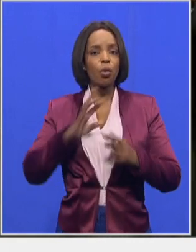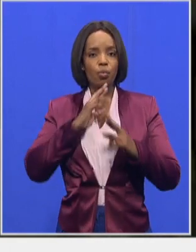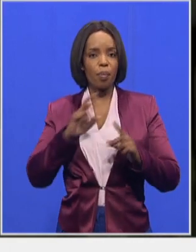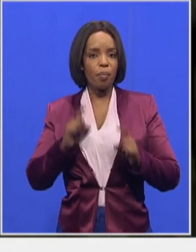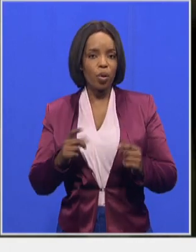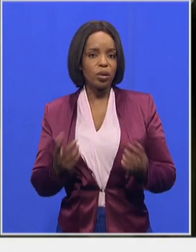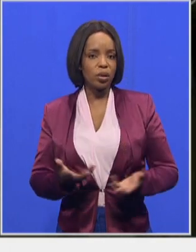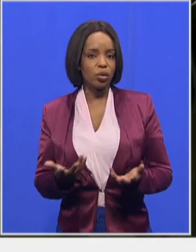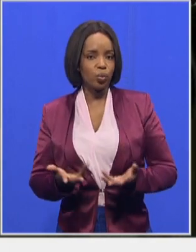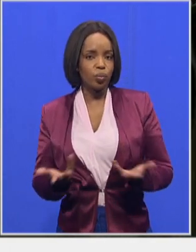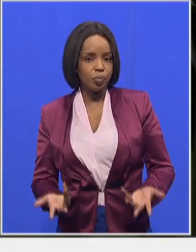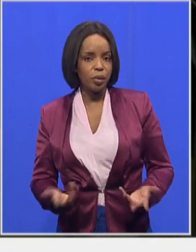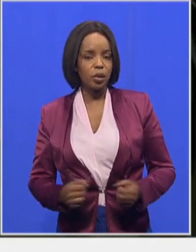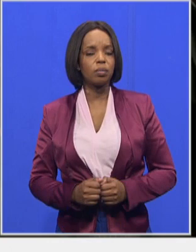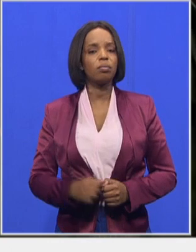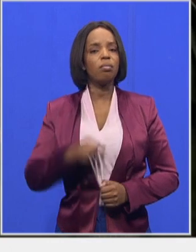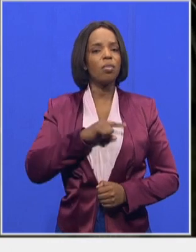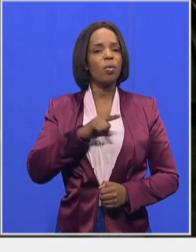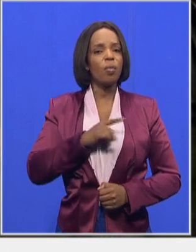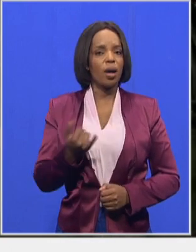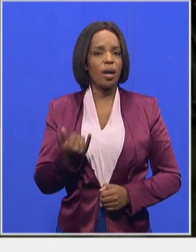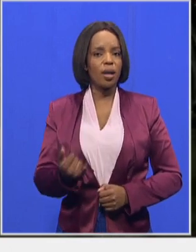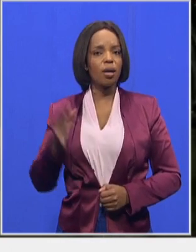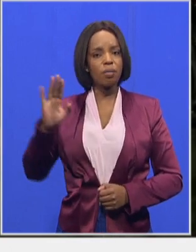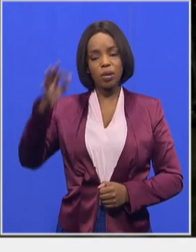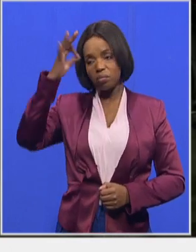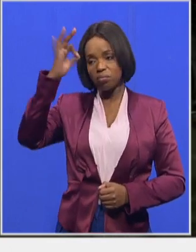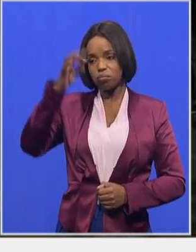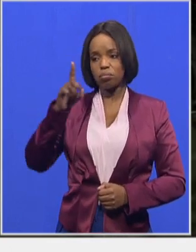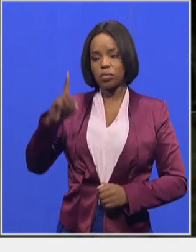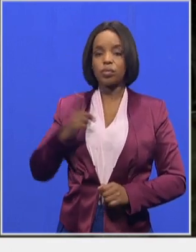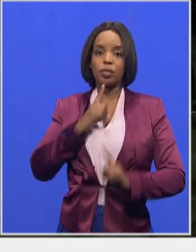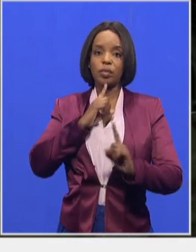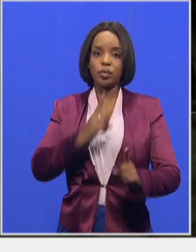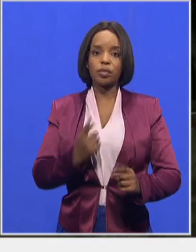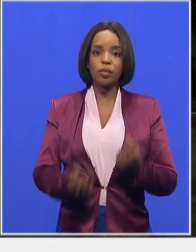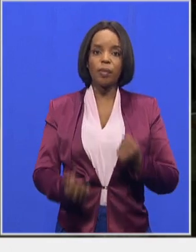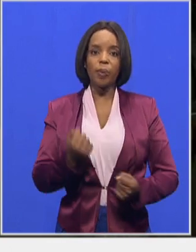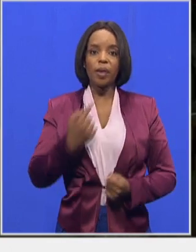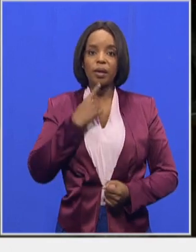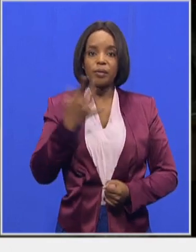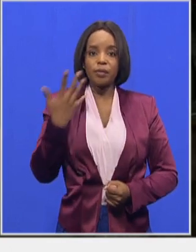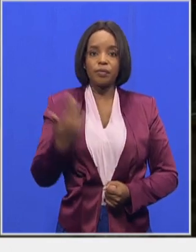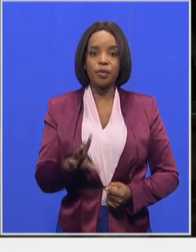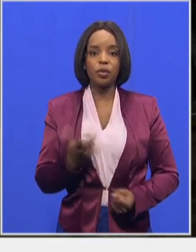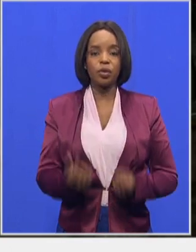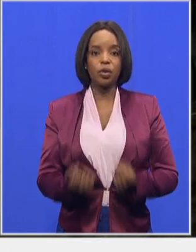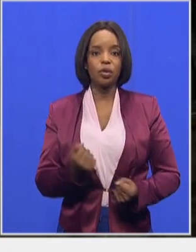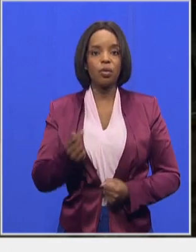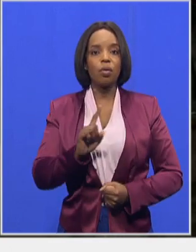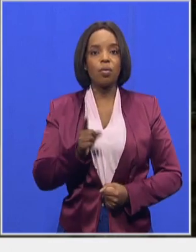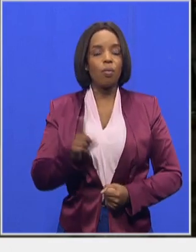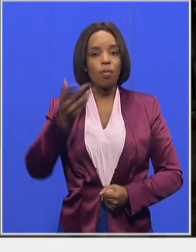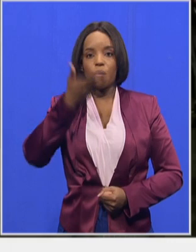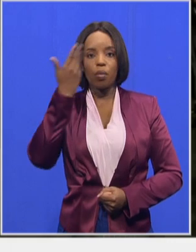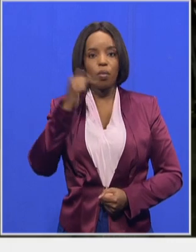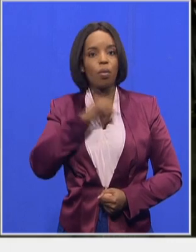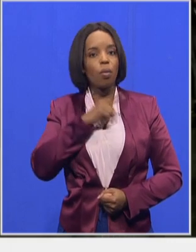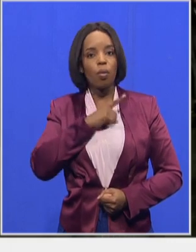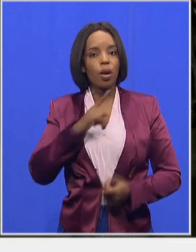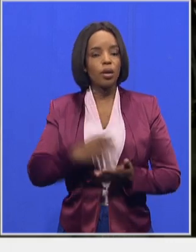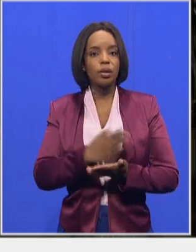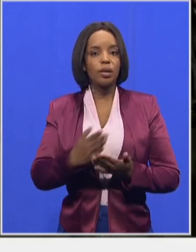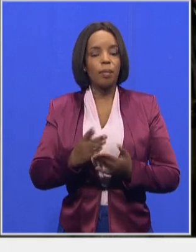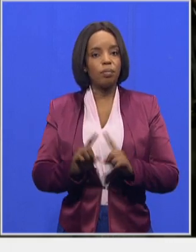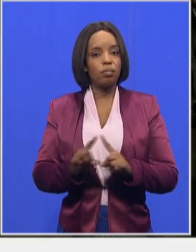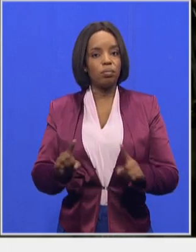are they missing? Now, when the state prosecutor did address the court, she also told the court that she does not know why certain sections of the